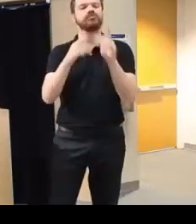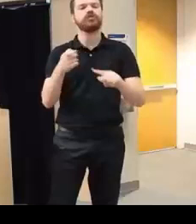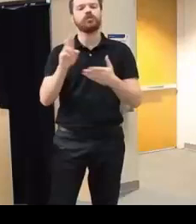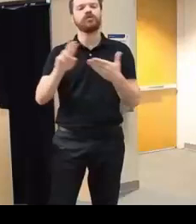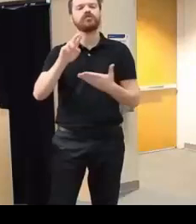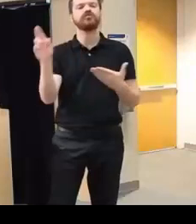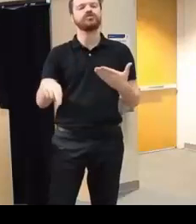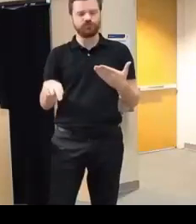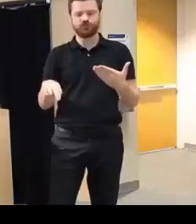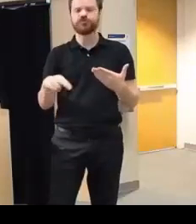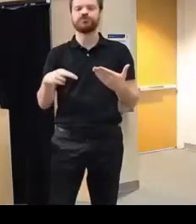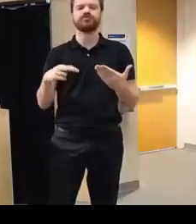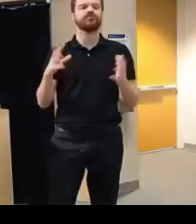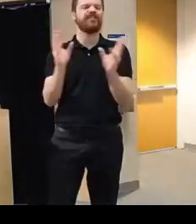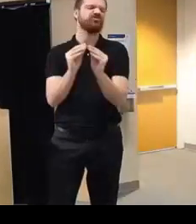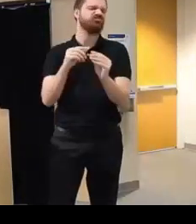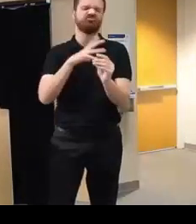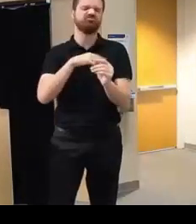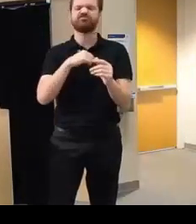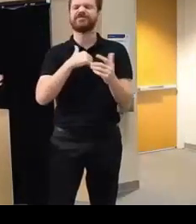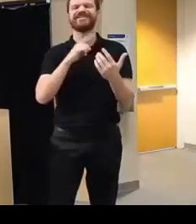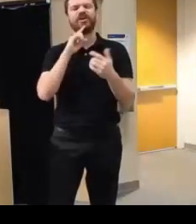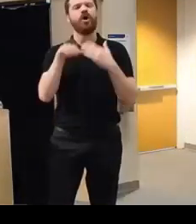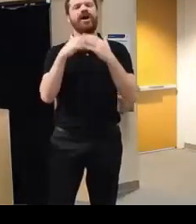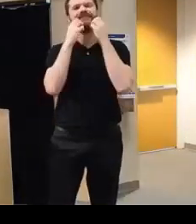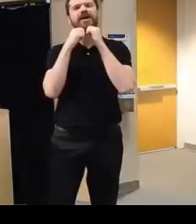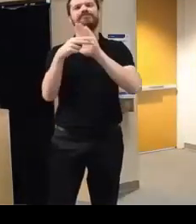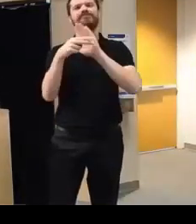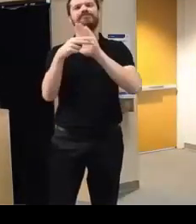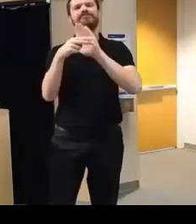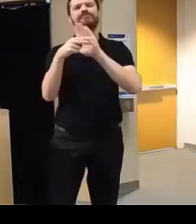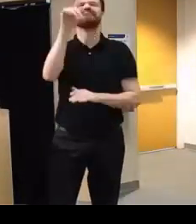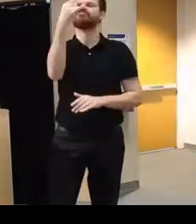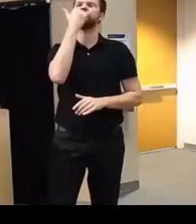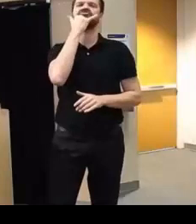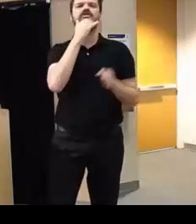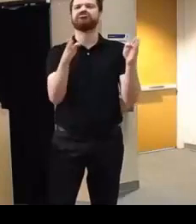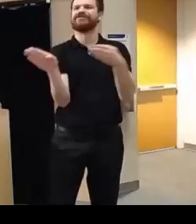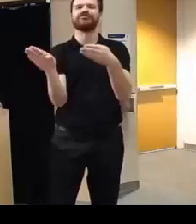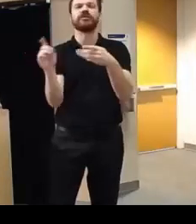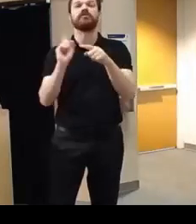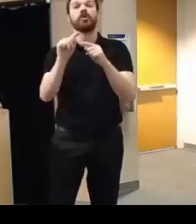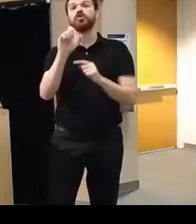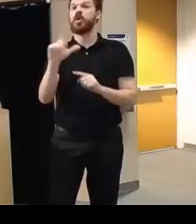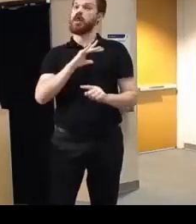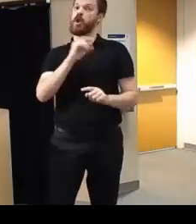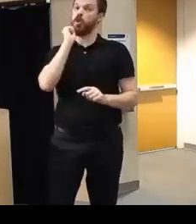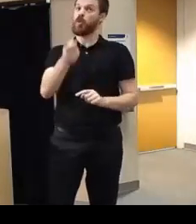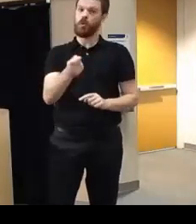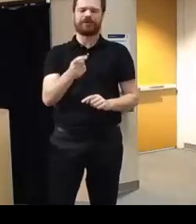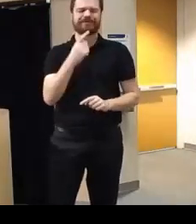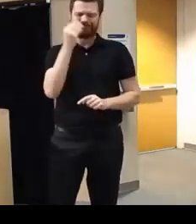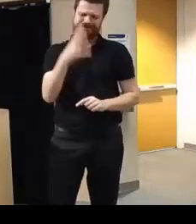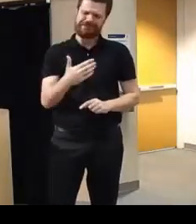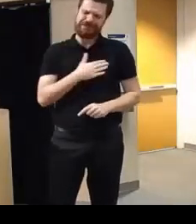said, all this values marker stuff, I think you're going in the wrong direction, but the tool you got is really cool. And I was like, yeah, my patients told